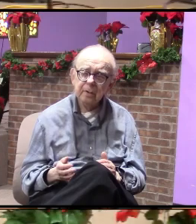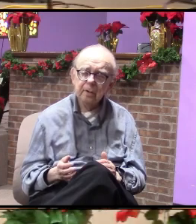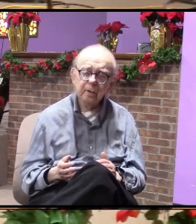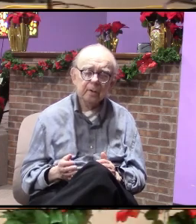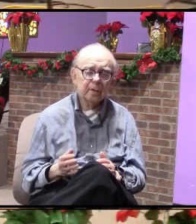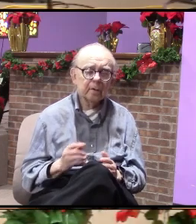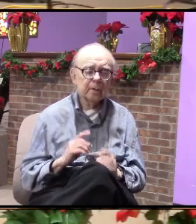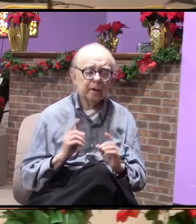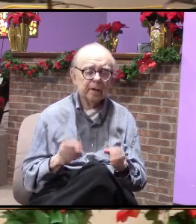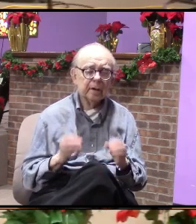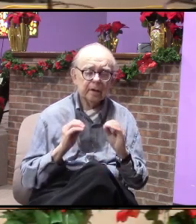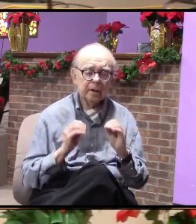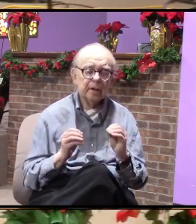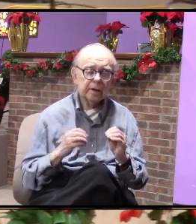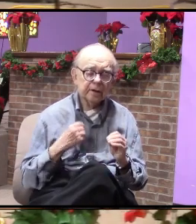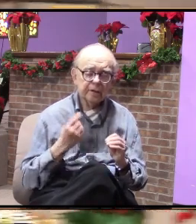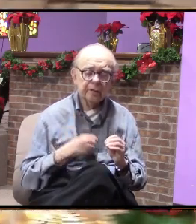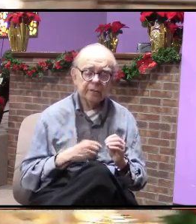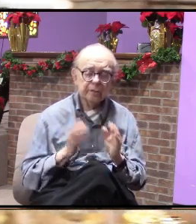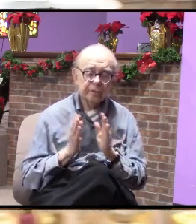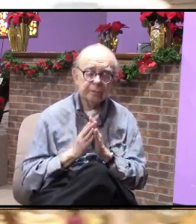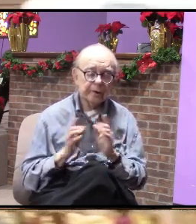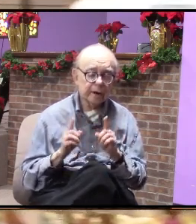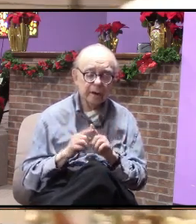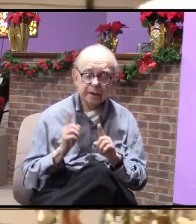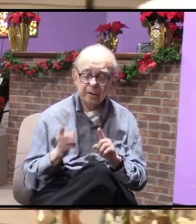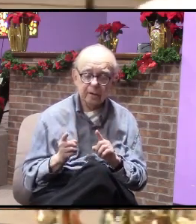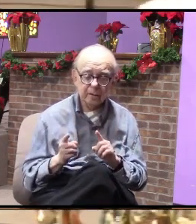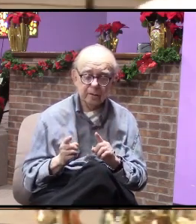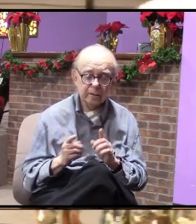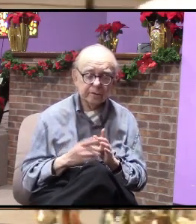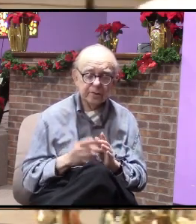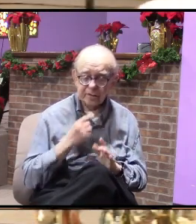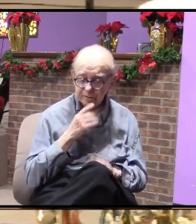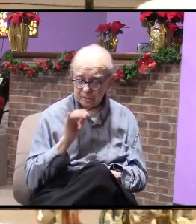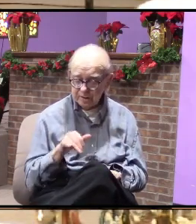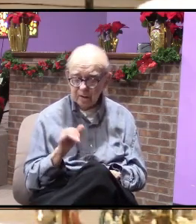Can you teach us to pray like you? And he says, yeah.